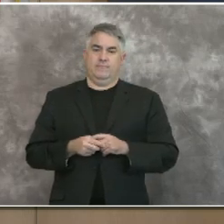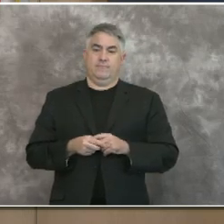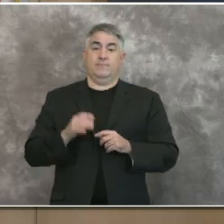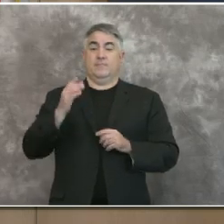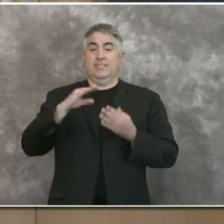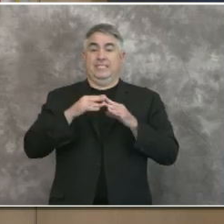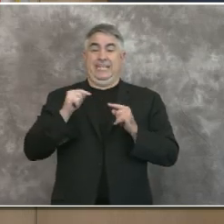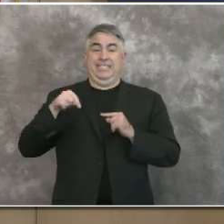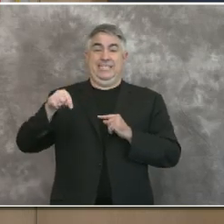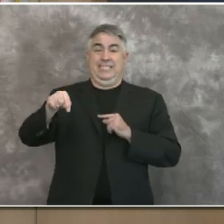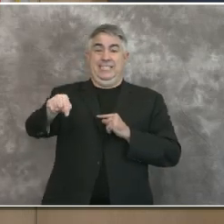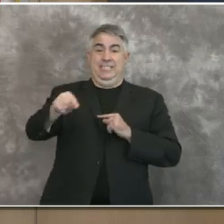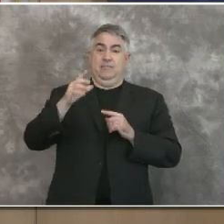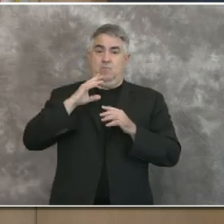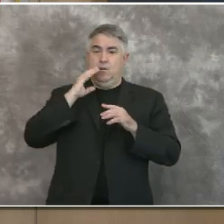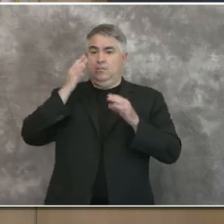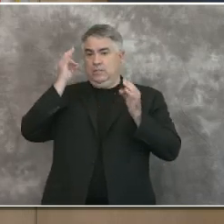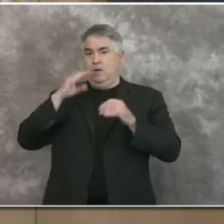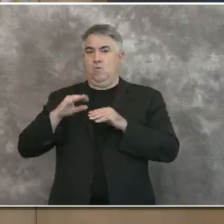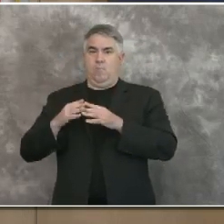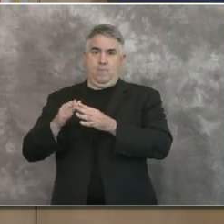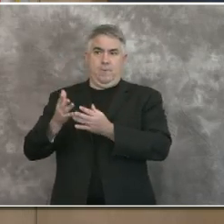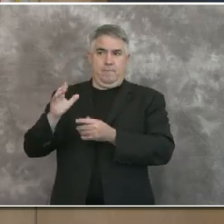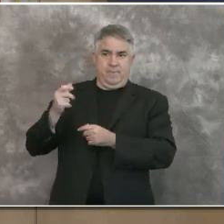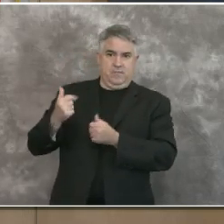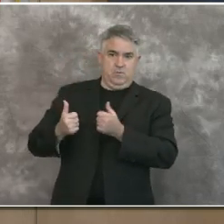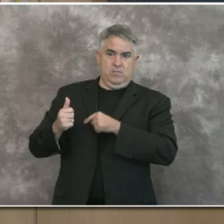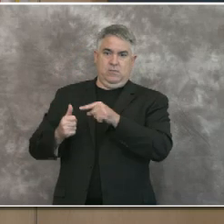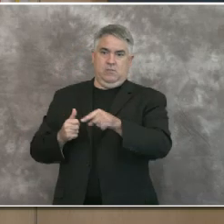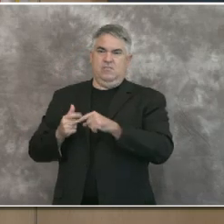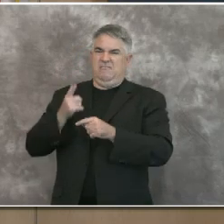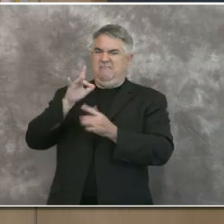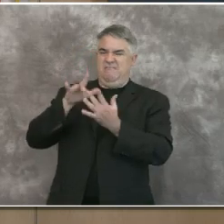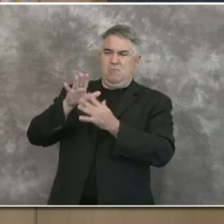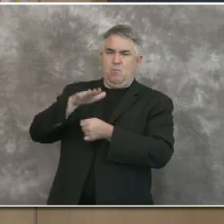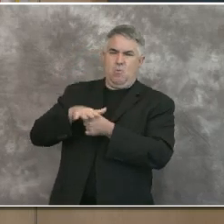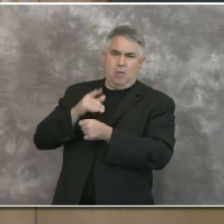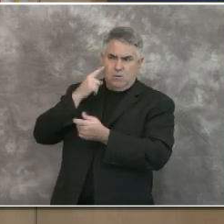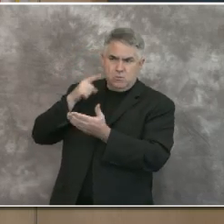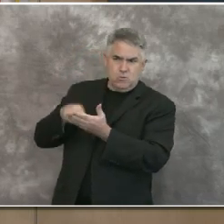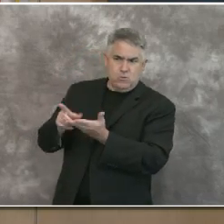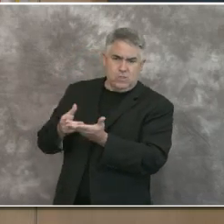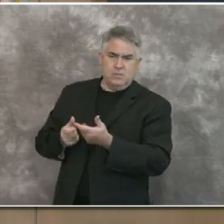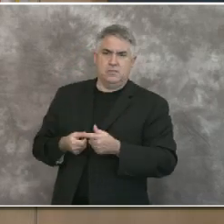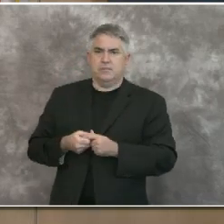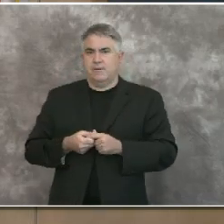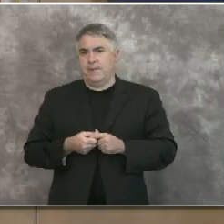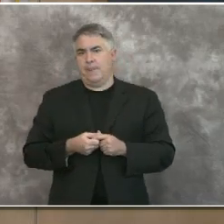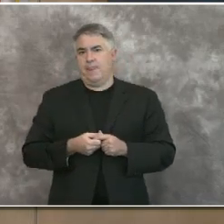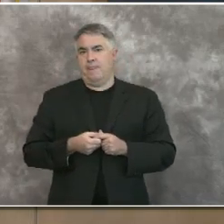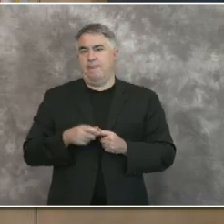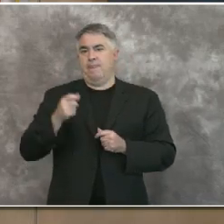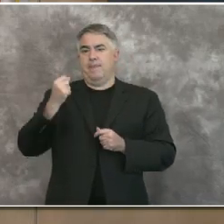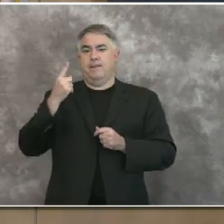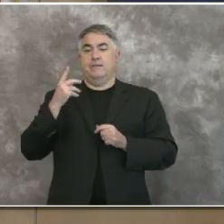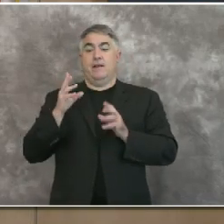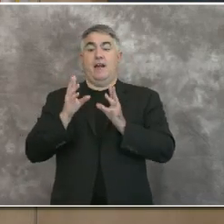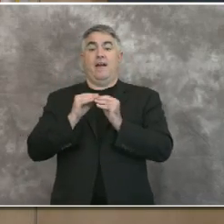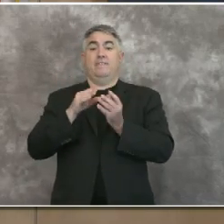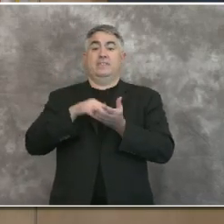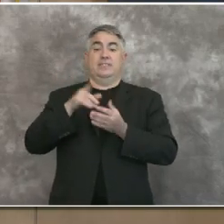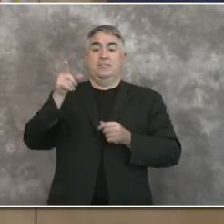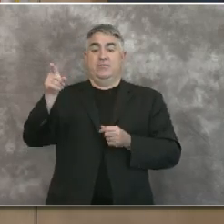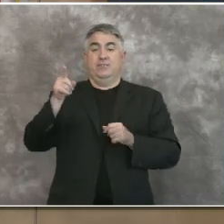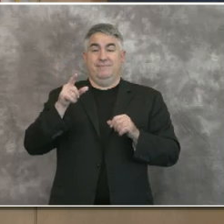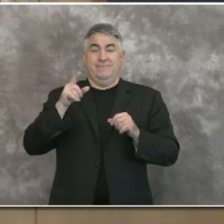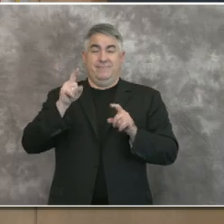and so please be sure to check with your local jurisdictions. Quick update on testing at the Convention Center for Homeless. We are